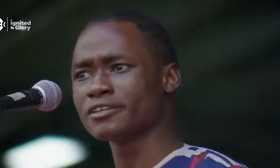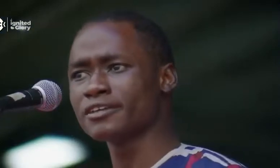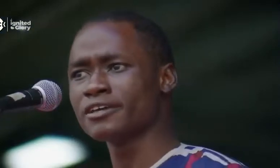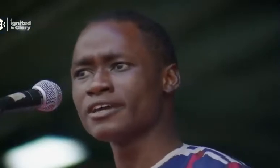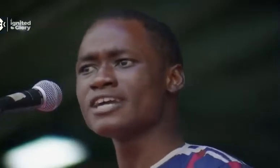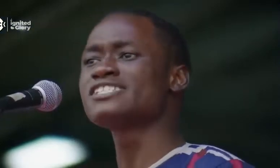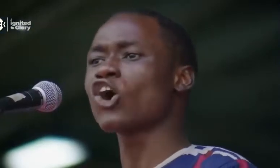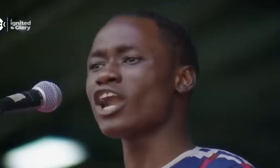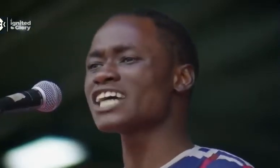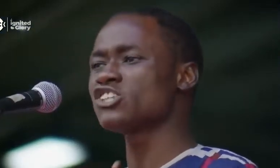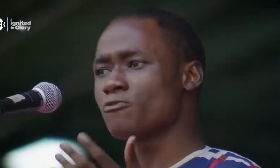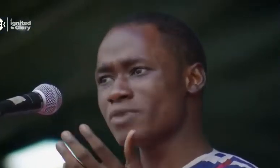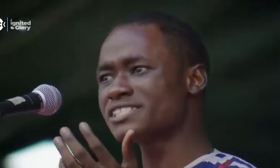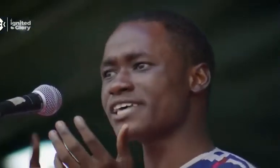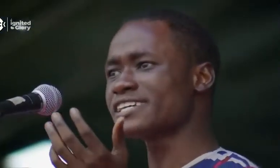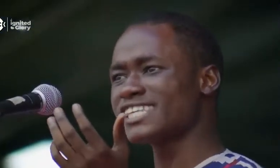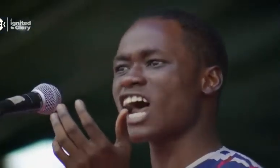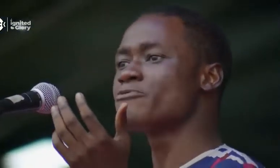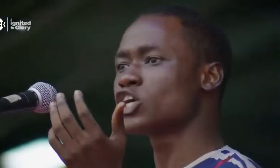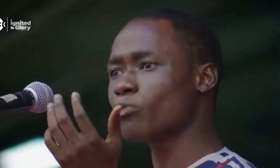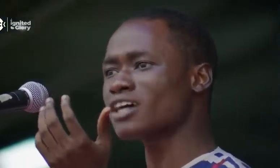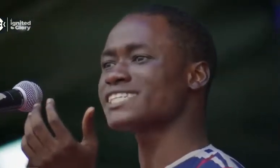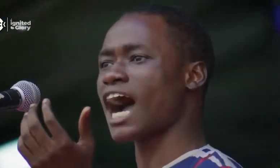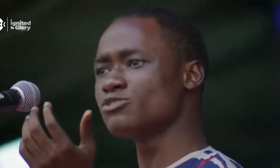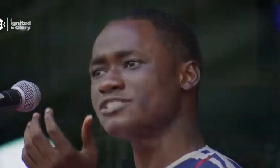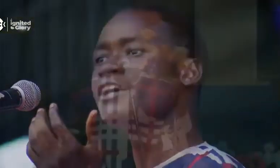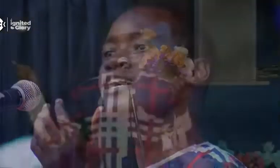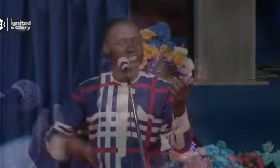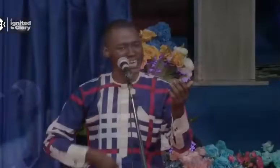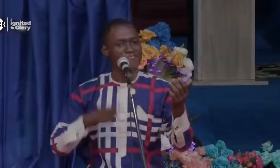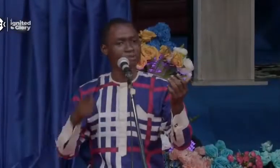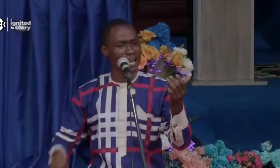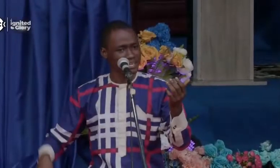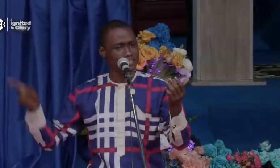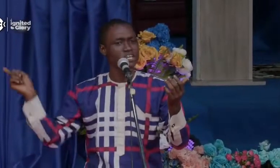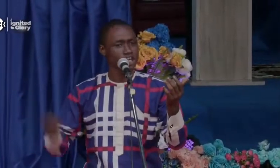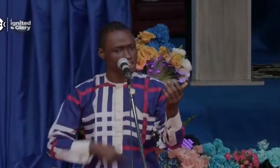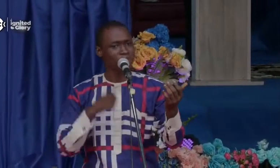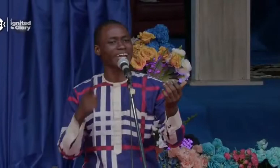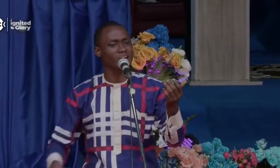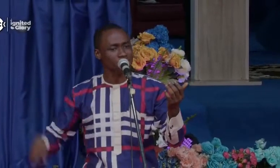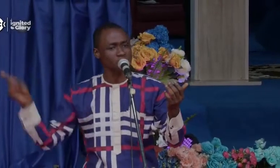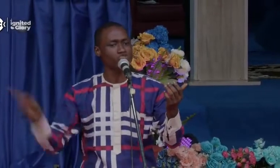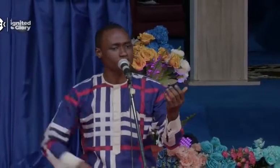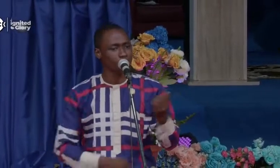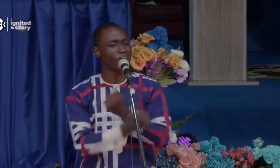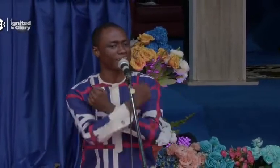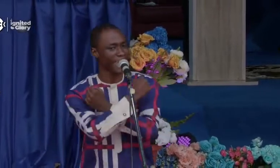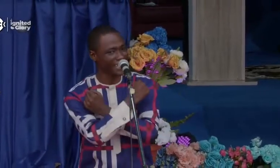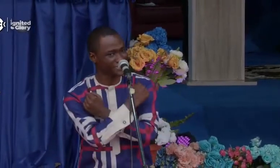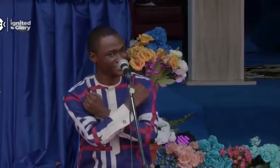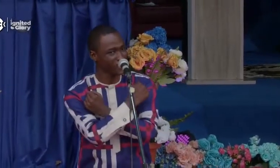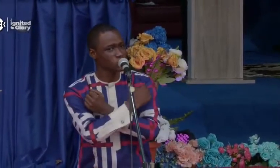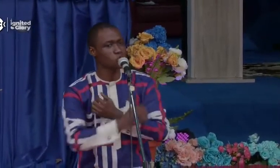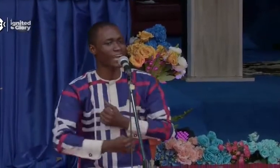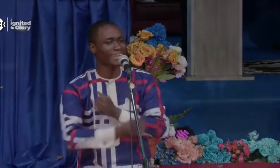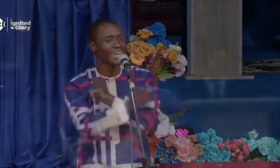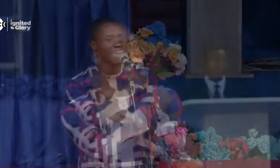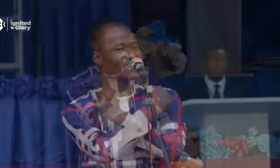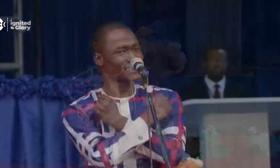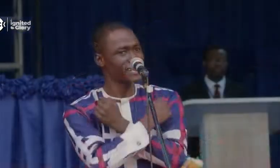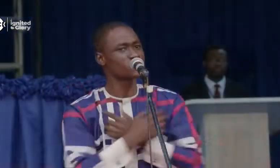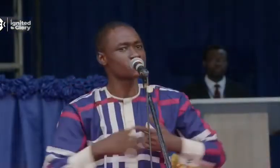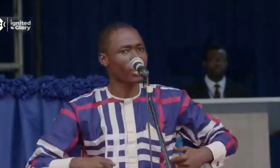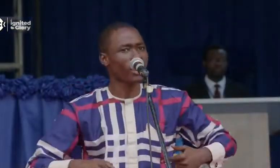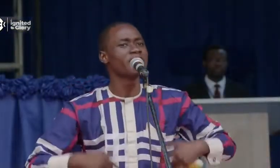gory. It is a collection of mistakes that have been crossed out severally. Your story carries the structure of an X. You are like